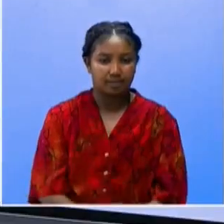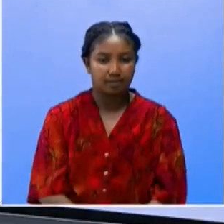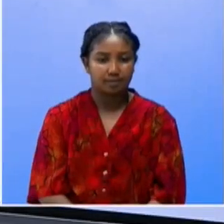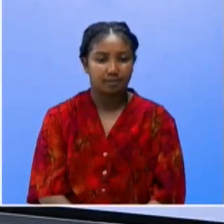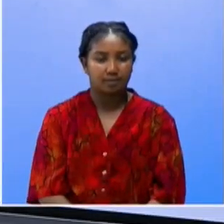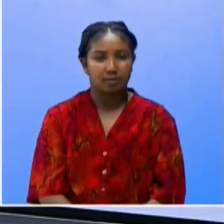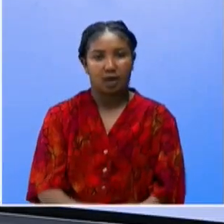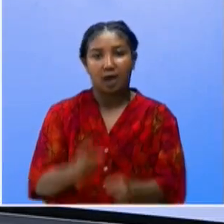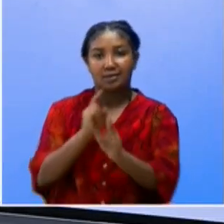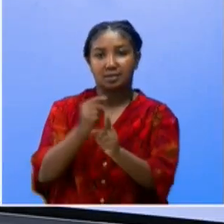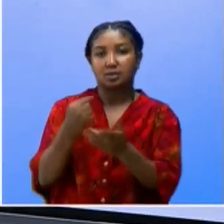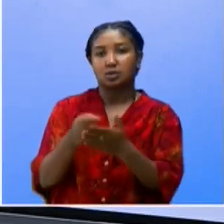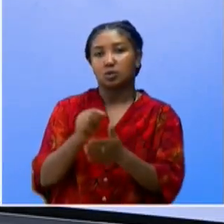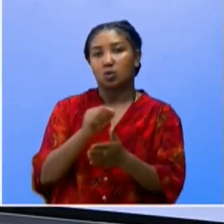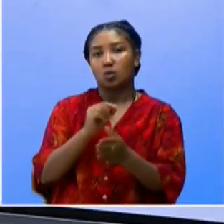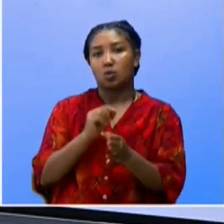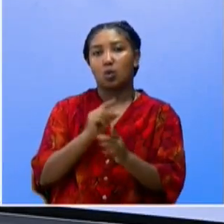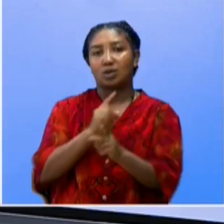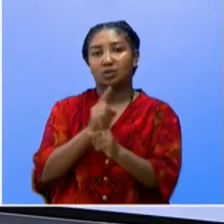It answers the question.